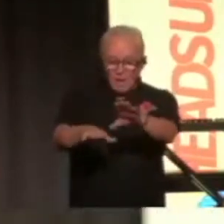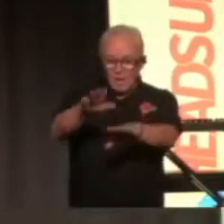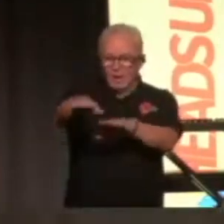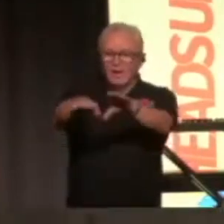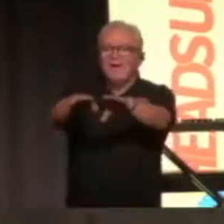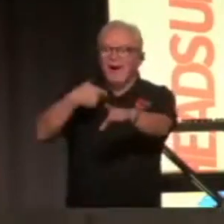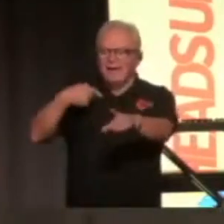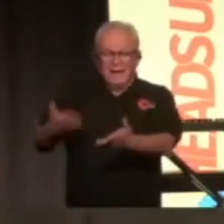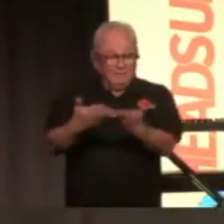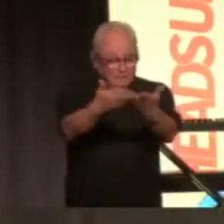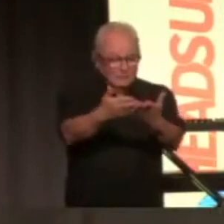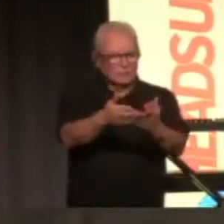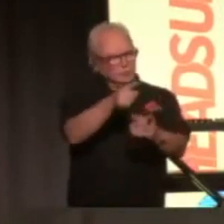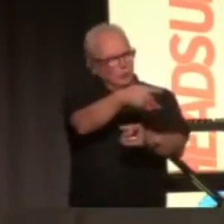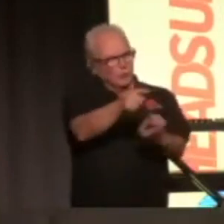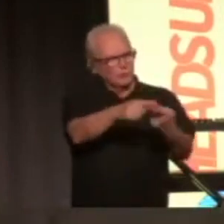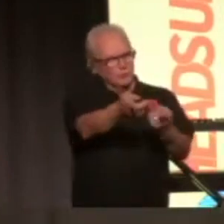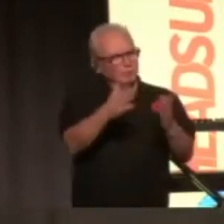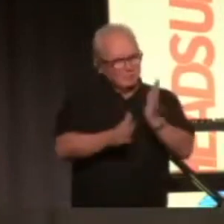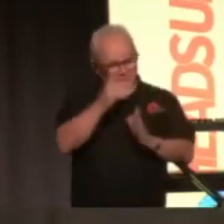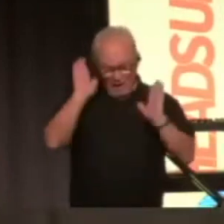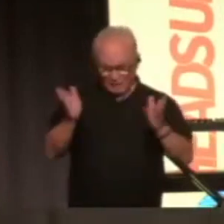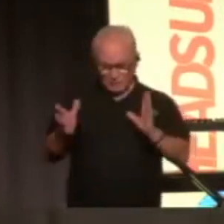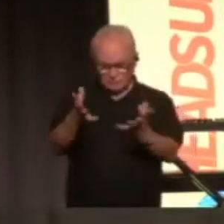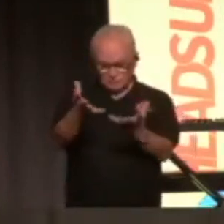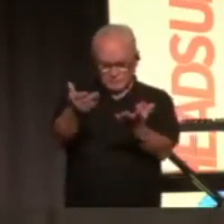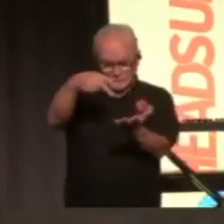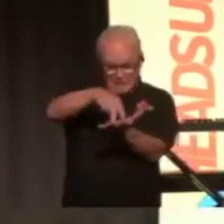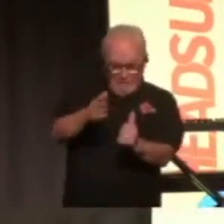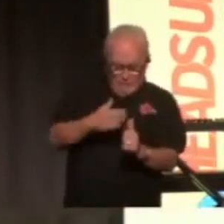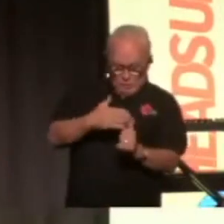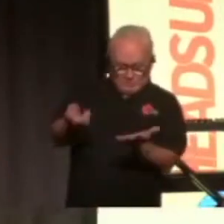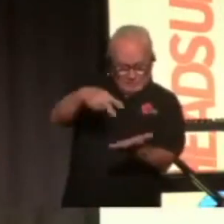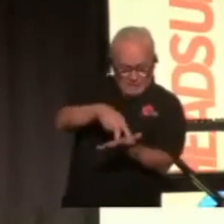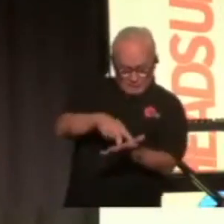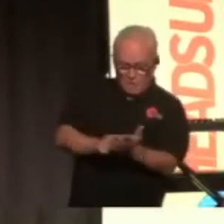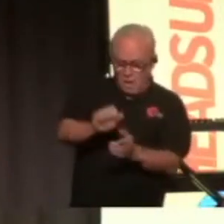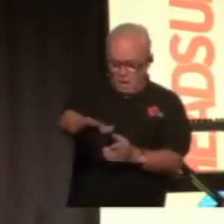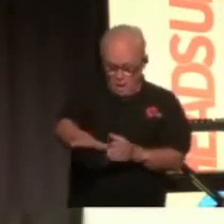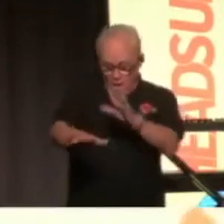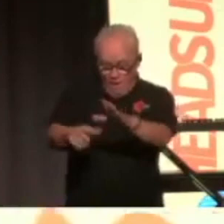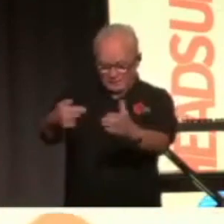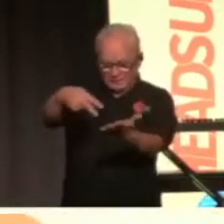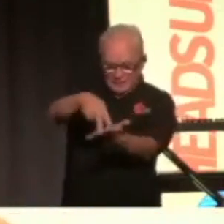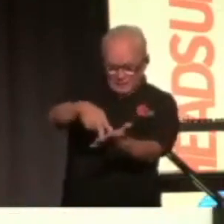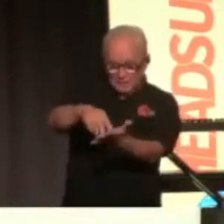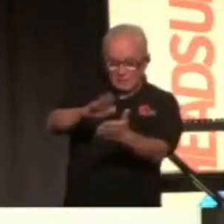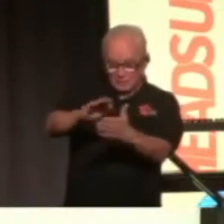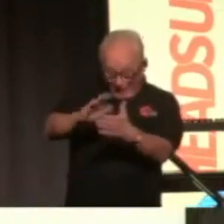you. You're going to stand on it. You're going to have to stand on your promise if you're going to receive